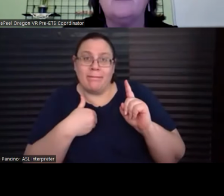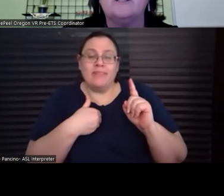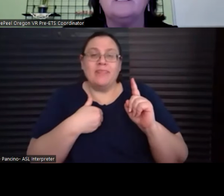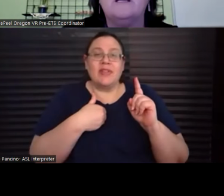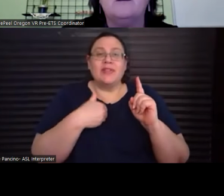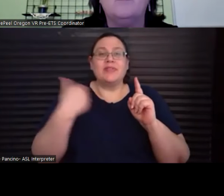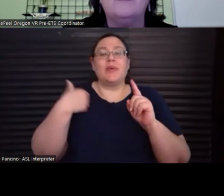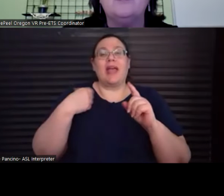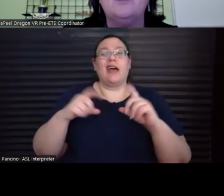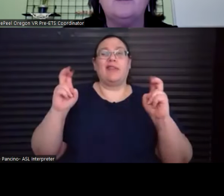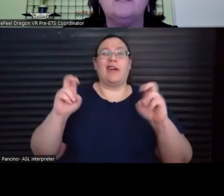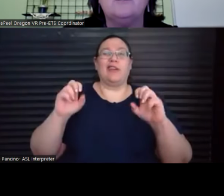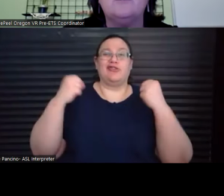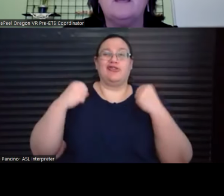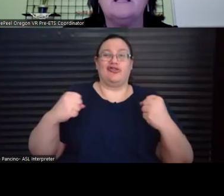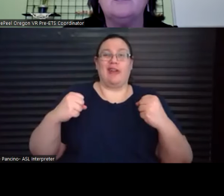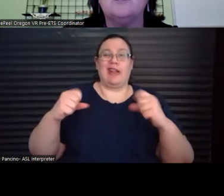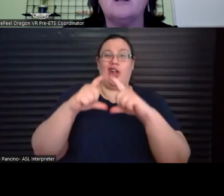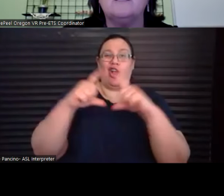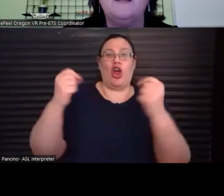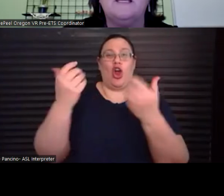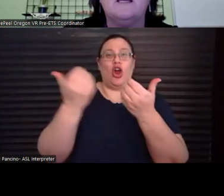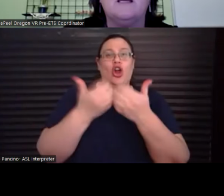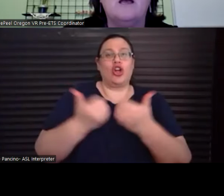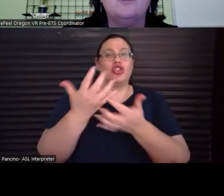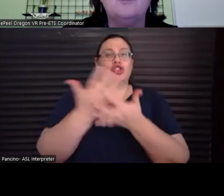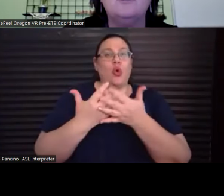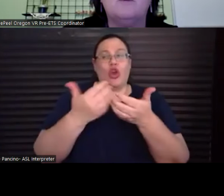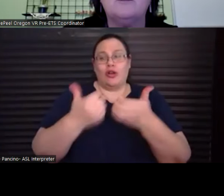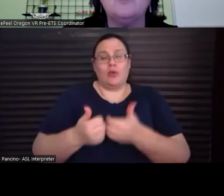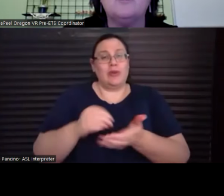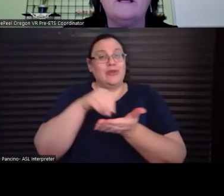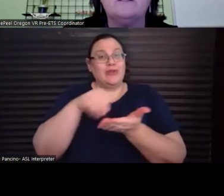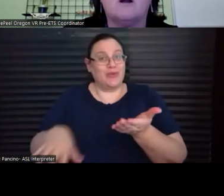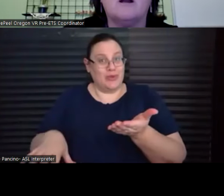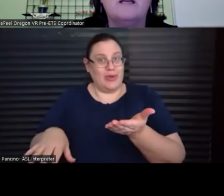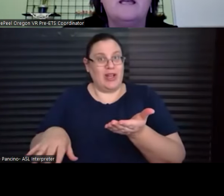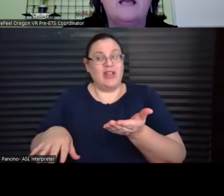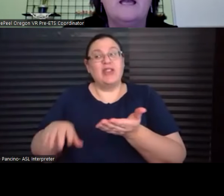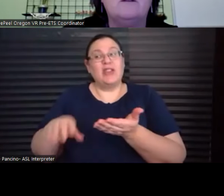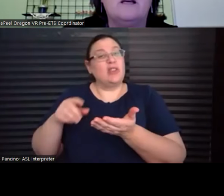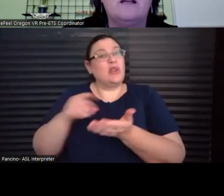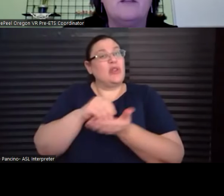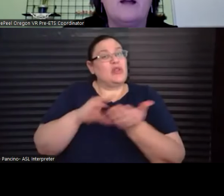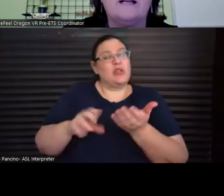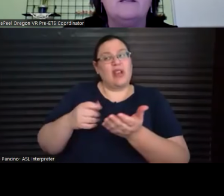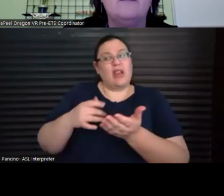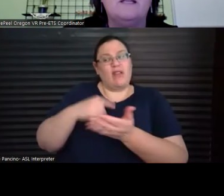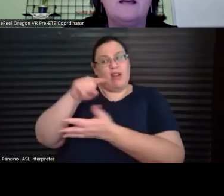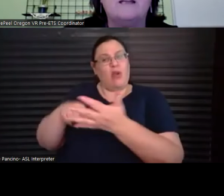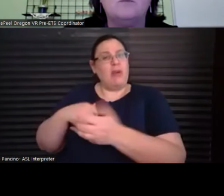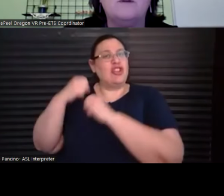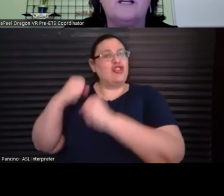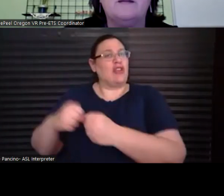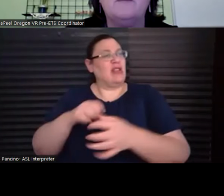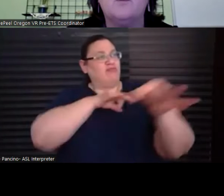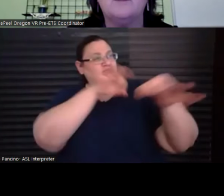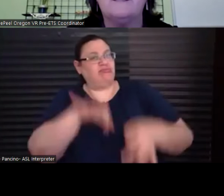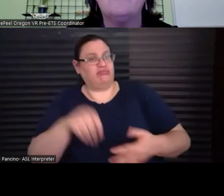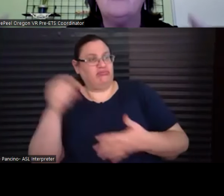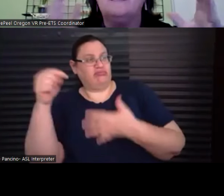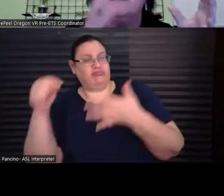card sort with the students so they can start speaking to what their strengths are. And another activity that we've